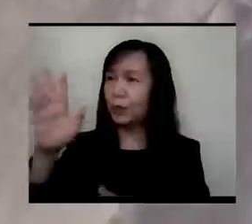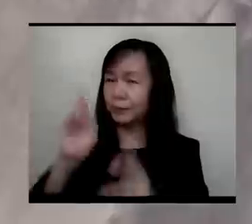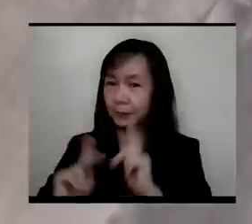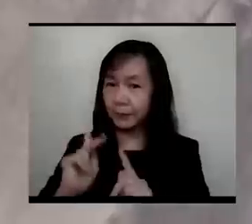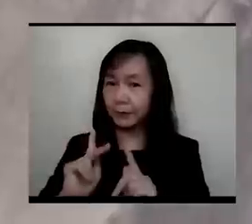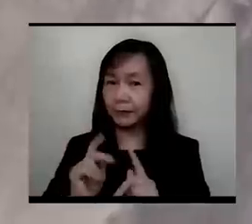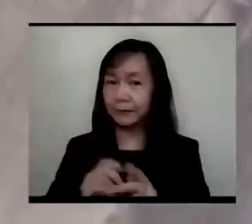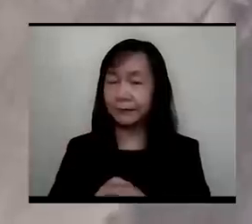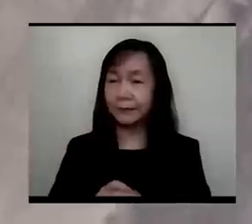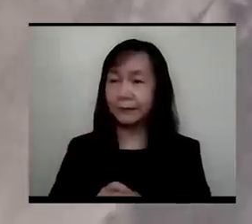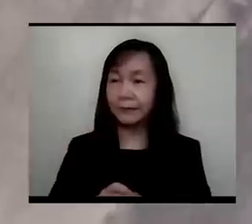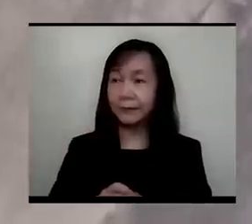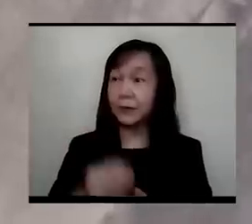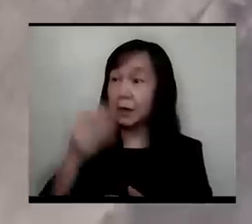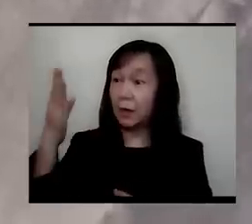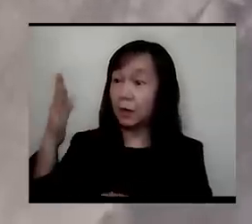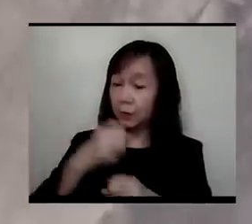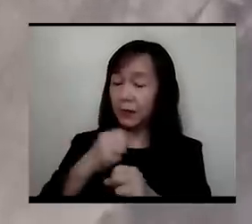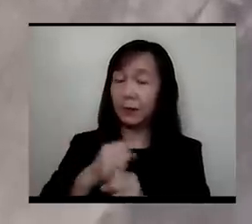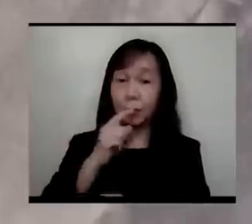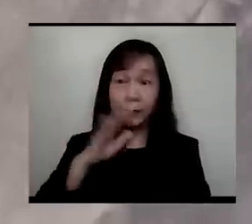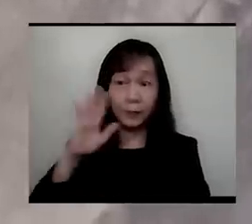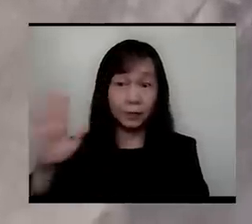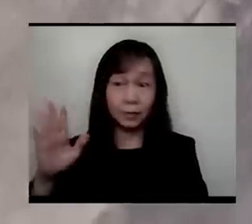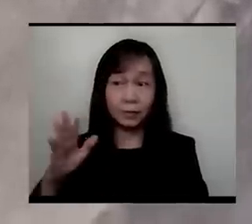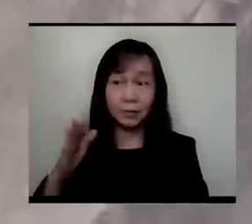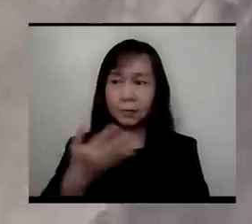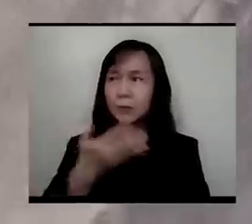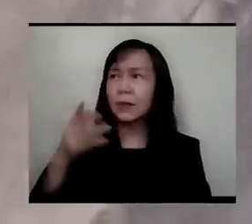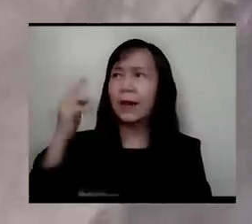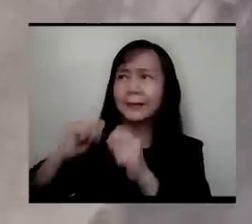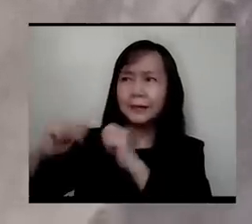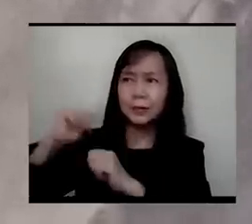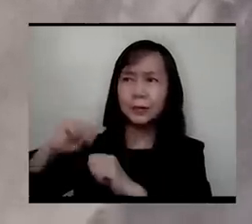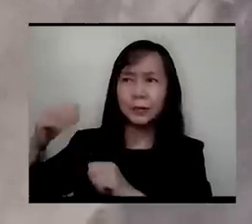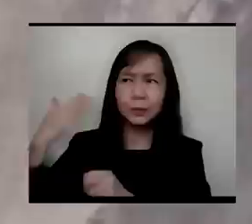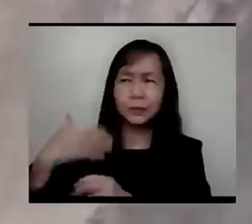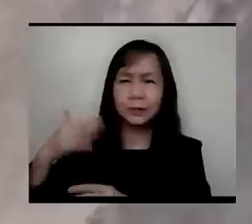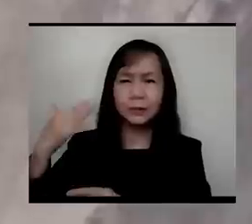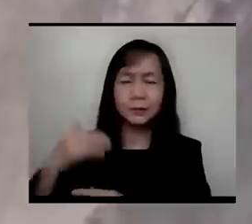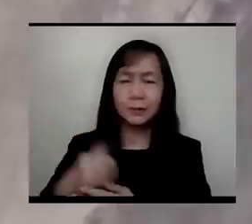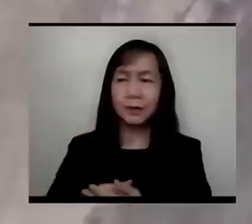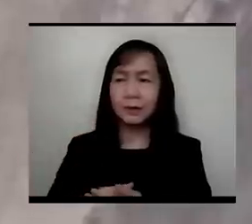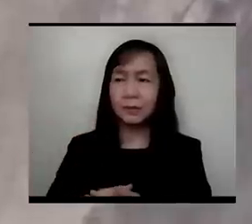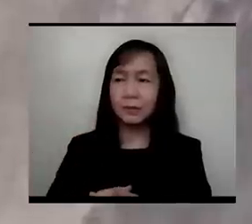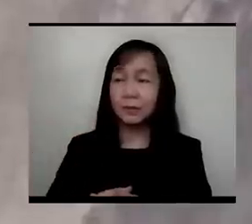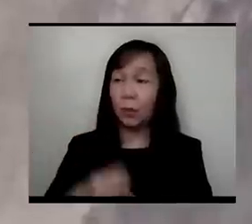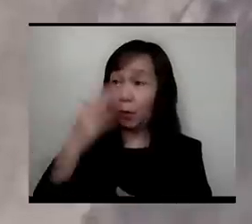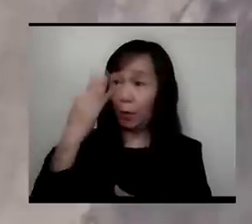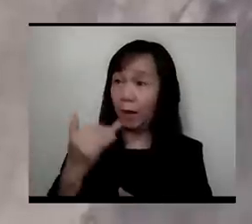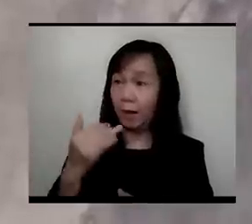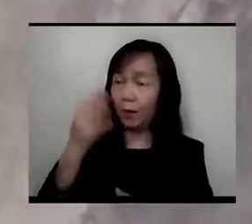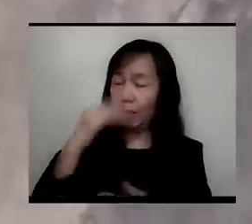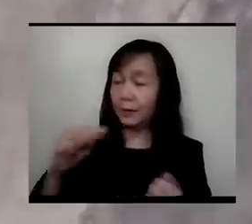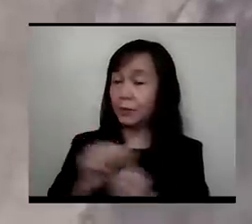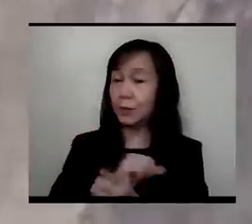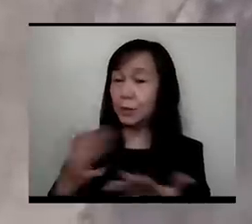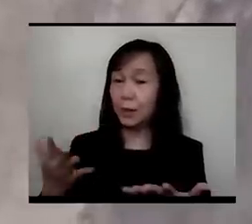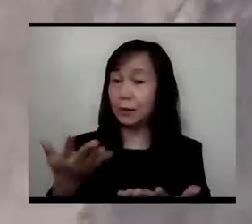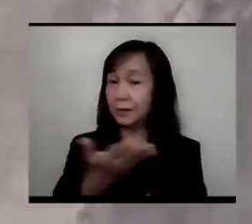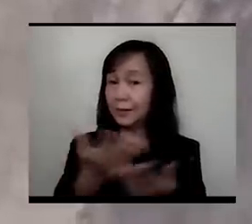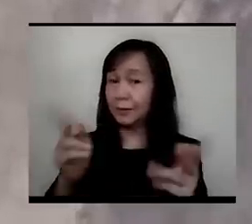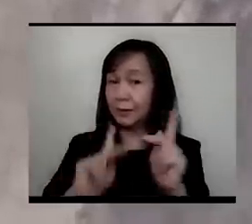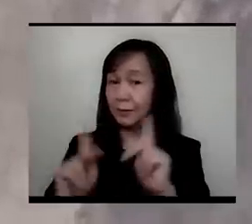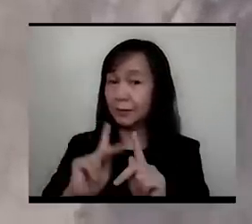And you made a promise to their ancestors So why? Why destroy